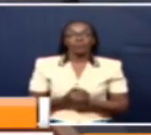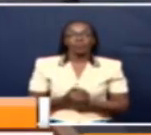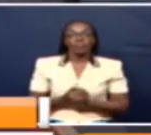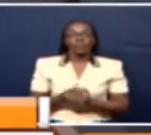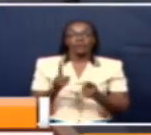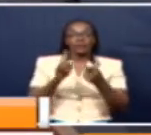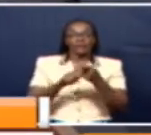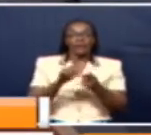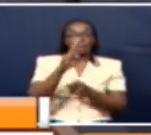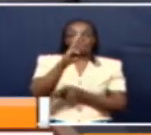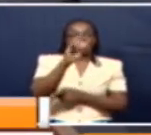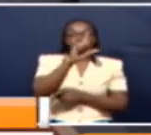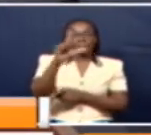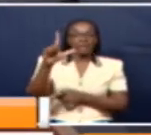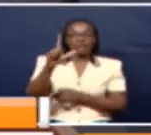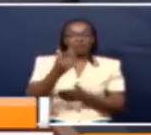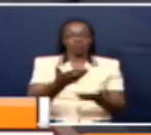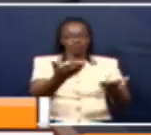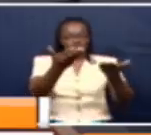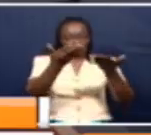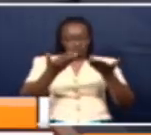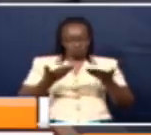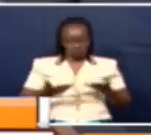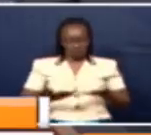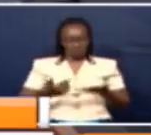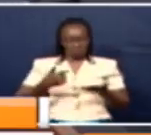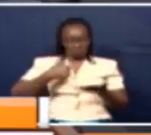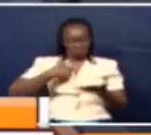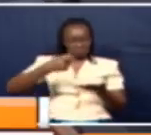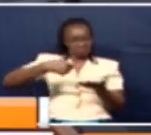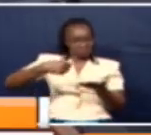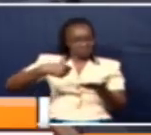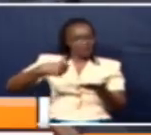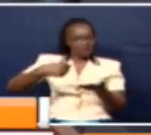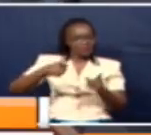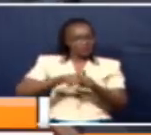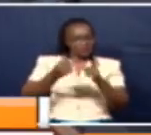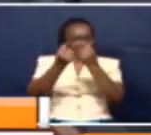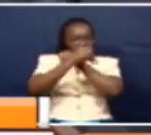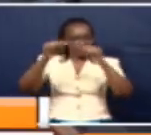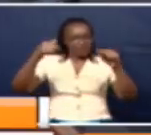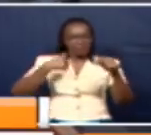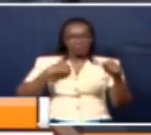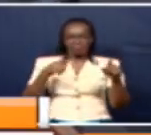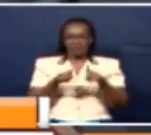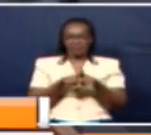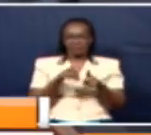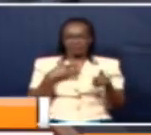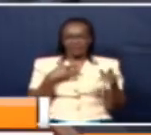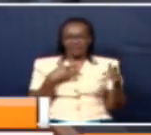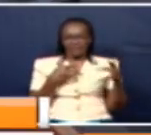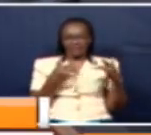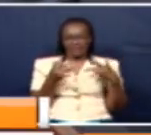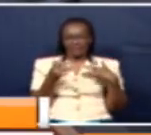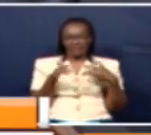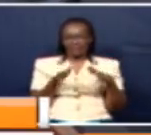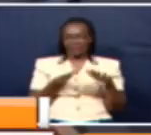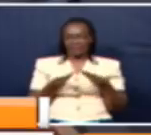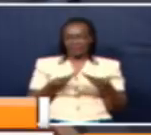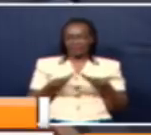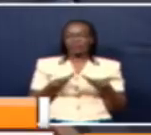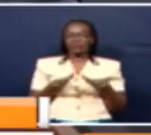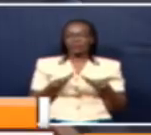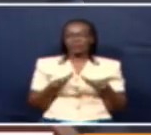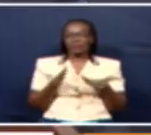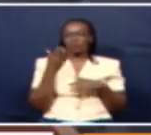bill was brought to me for signature as president, I was also compelled by my own conscience to